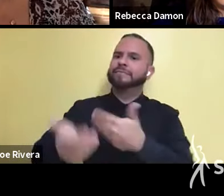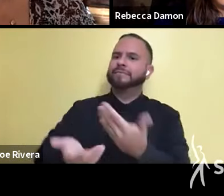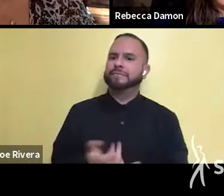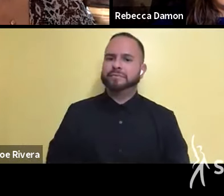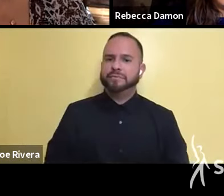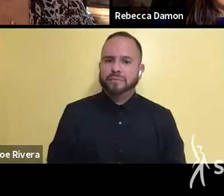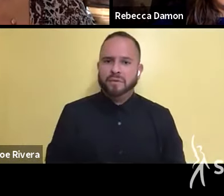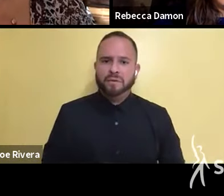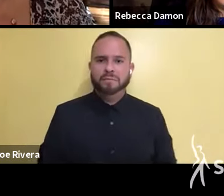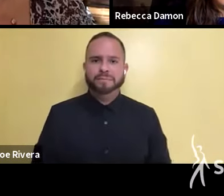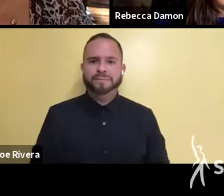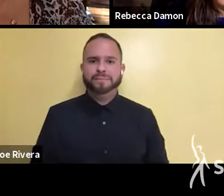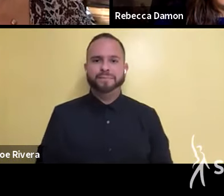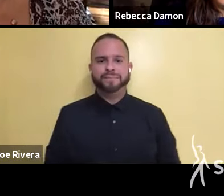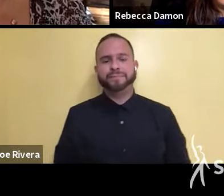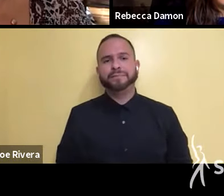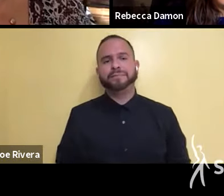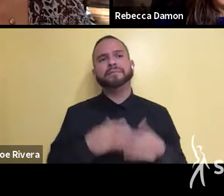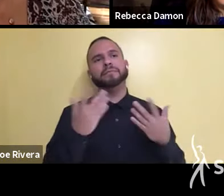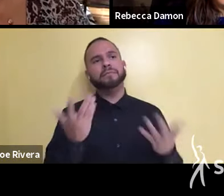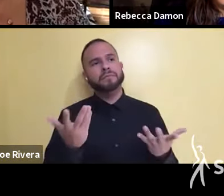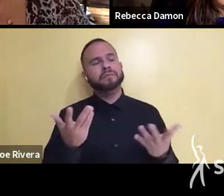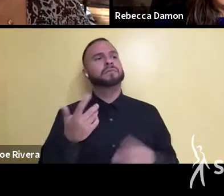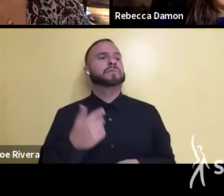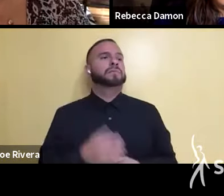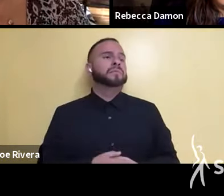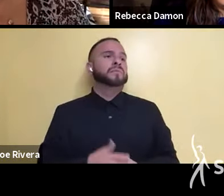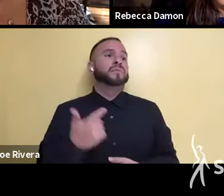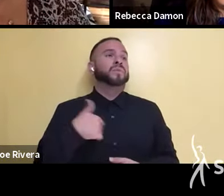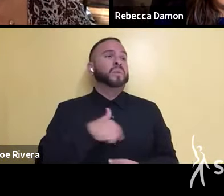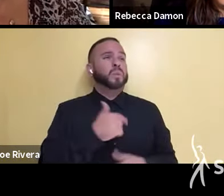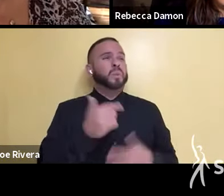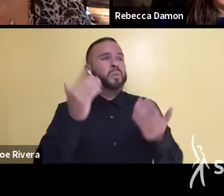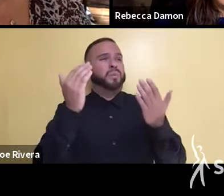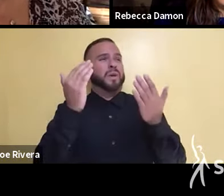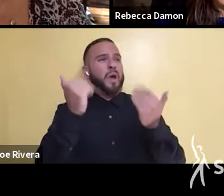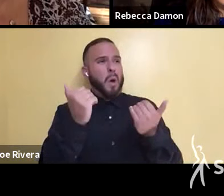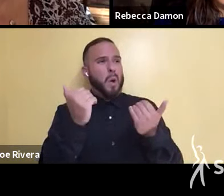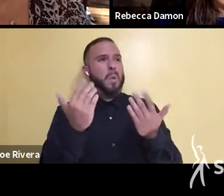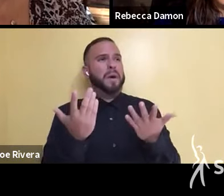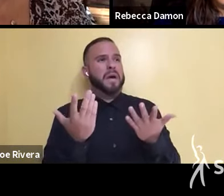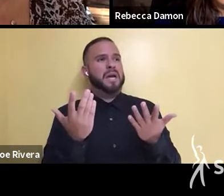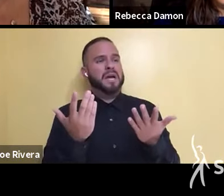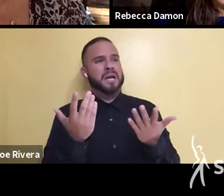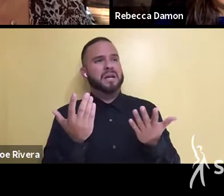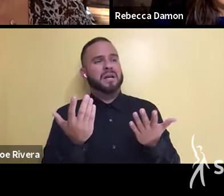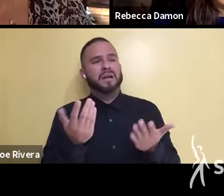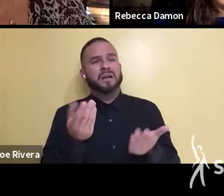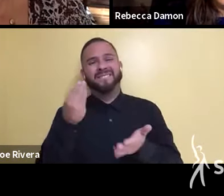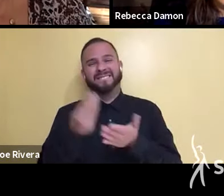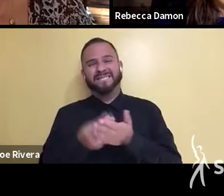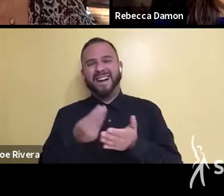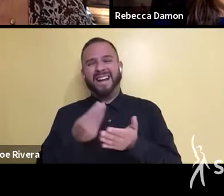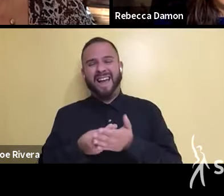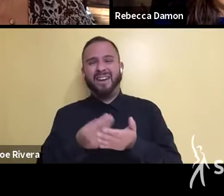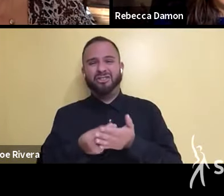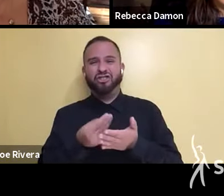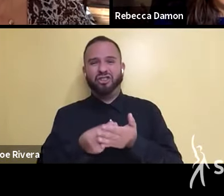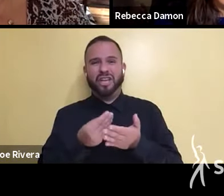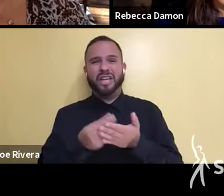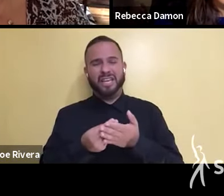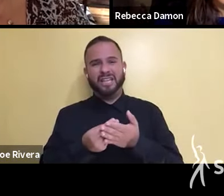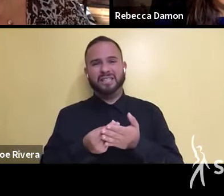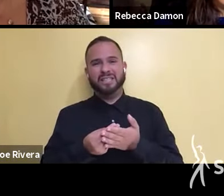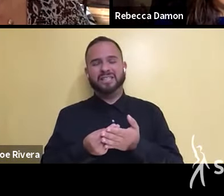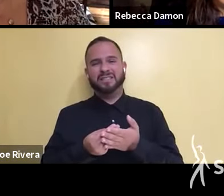we certainly hope that there can be the financial means for our